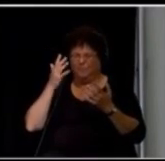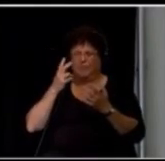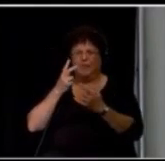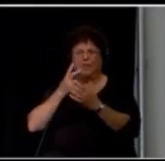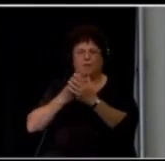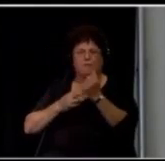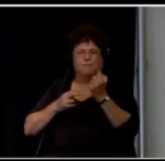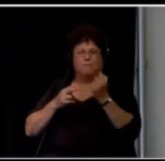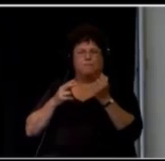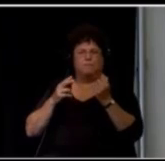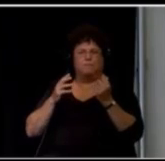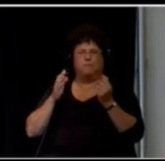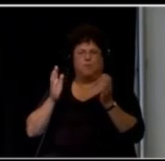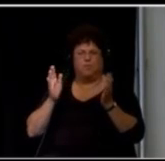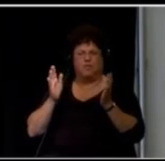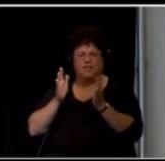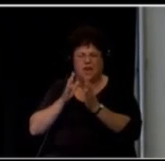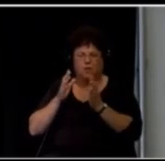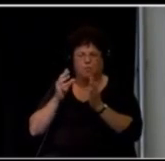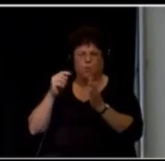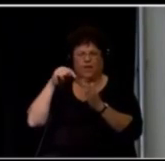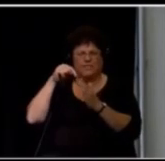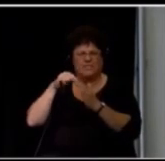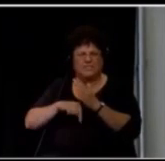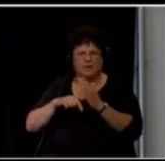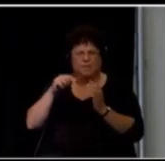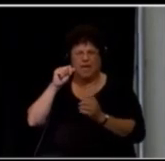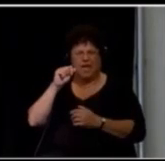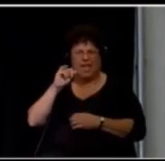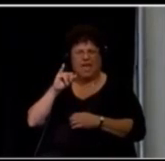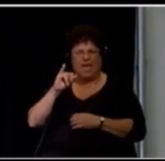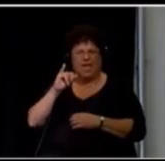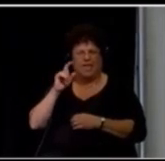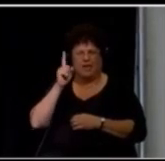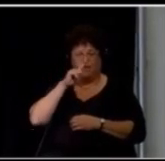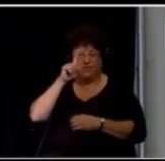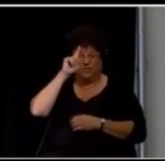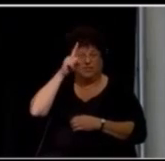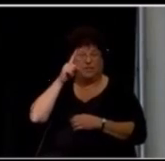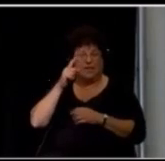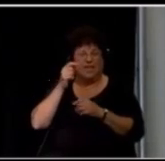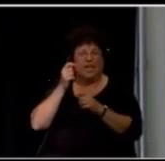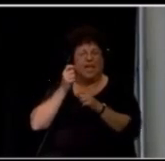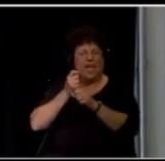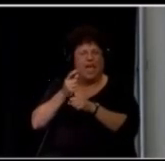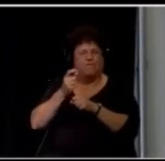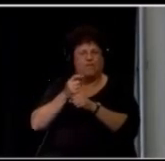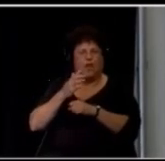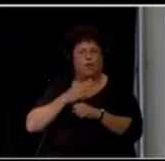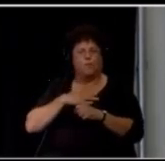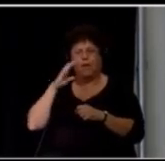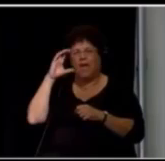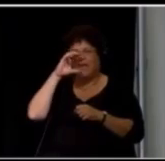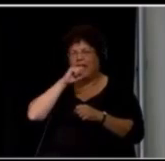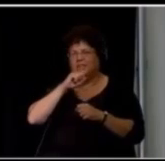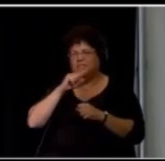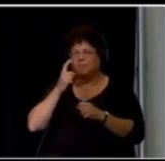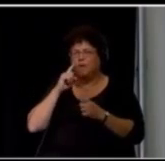both narrow and deep AI is that with each passing year, my estimate for when it happens gets